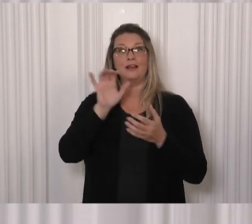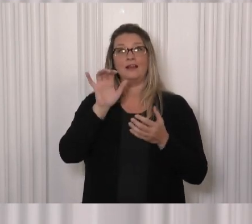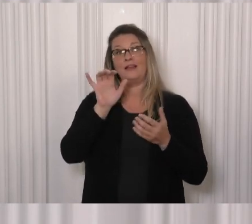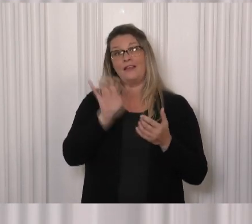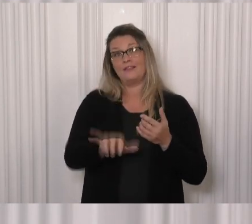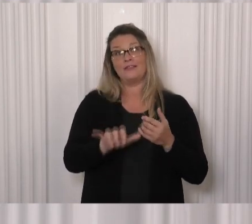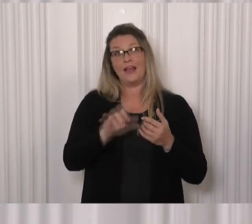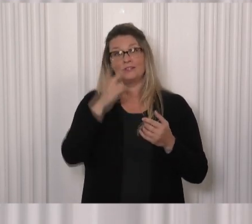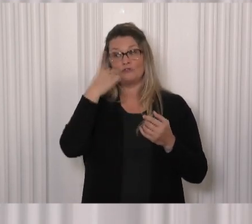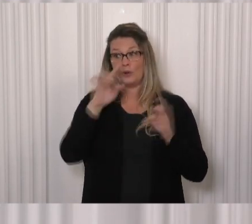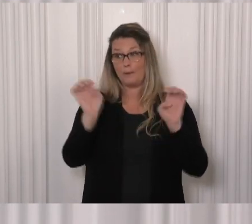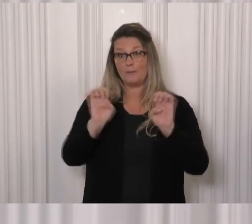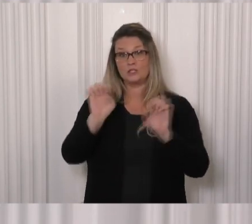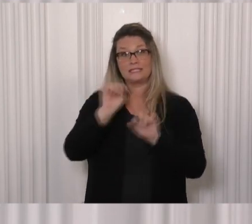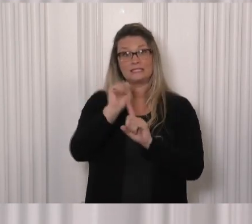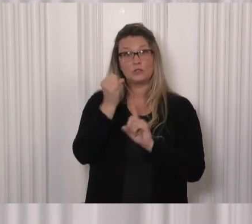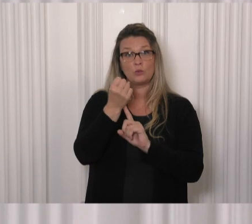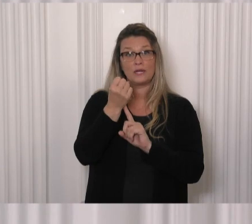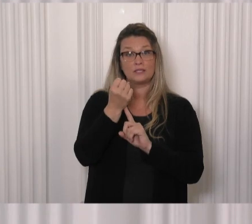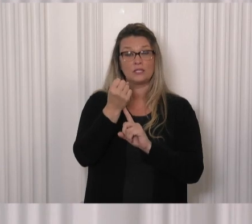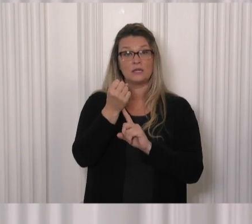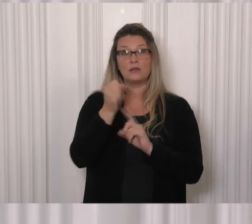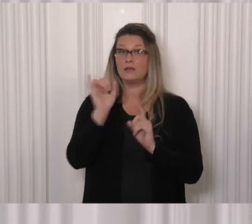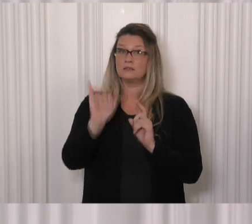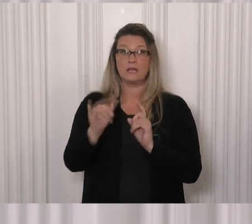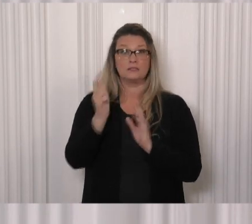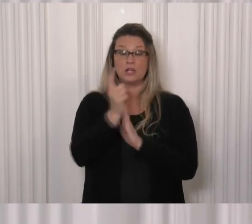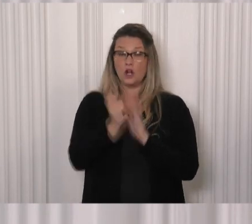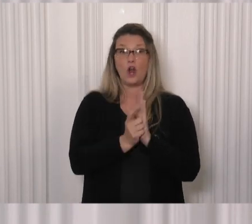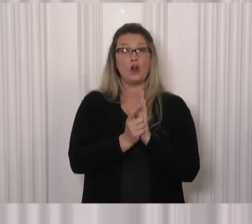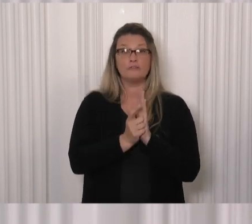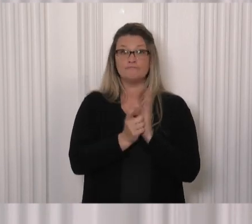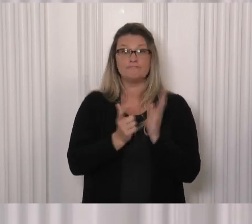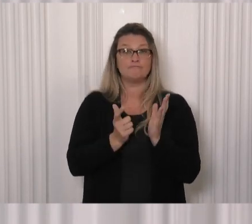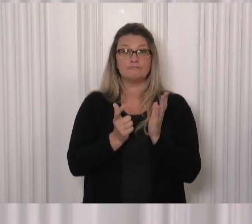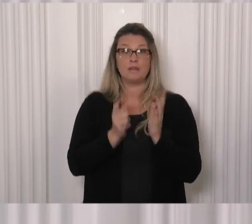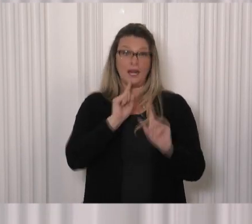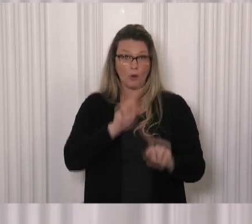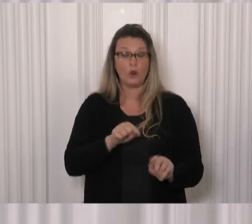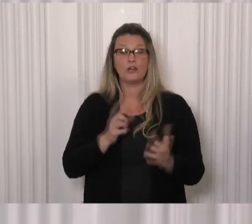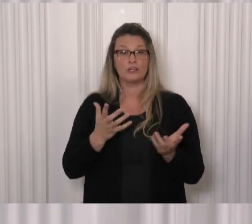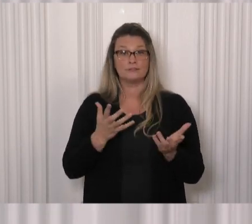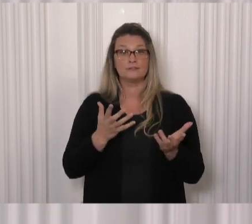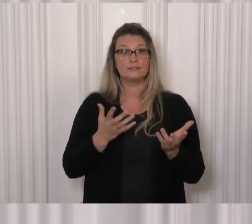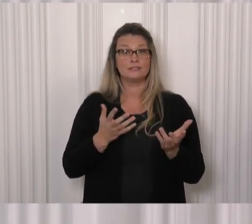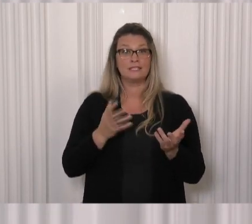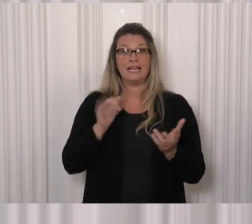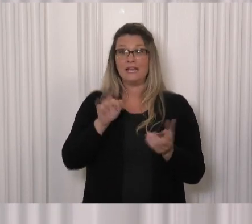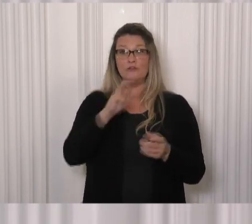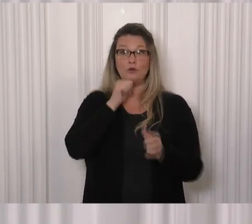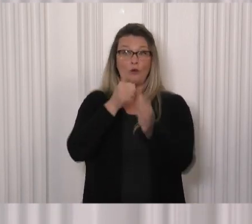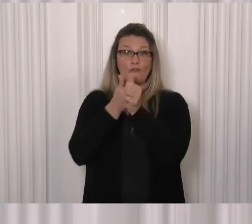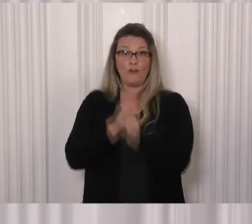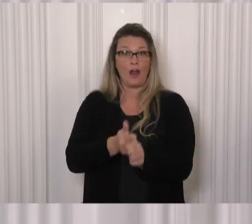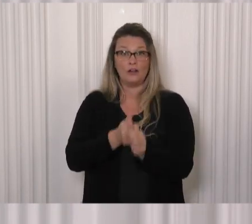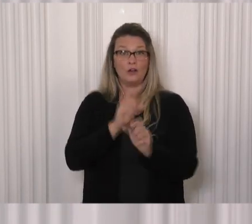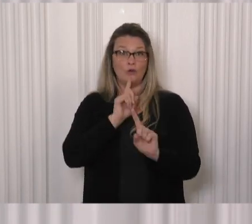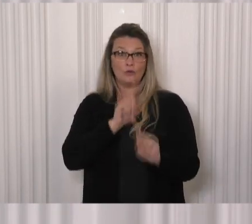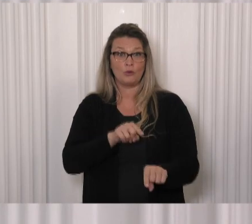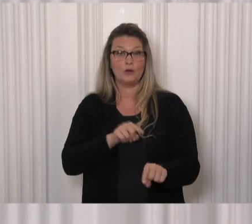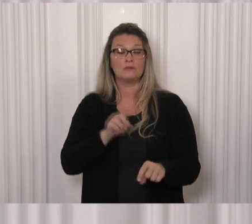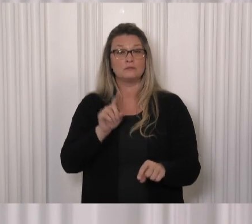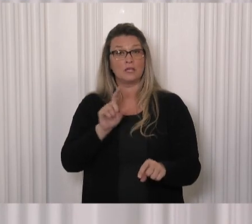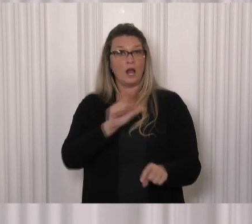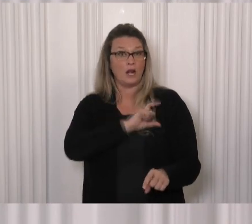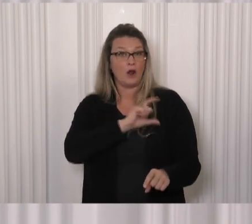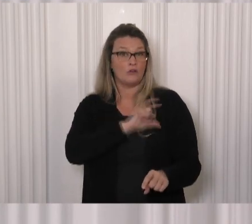in emergency situations and would be a lawful order. So what would happen if someone doesn't abide by the governor's direction? Law enforcement would